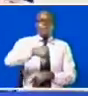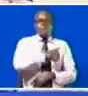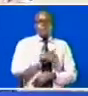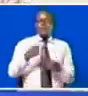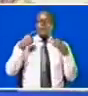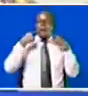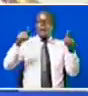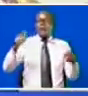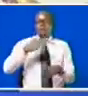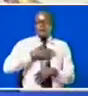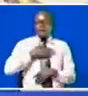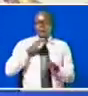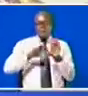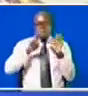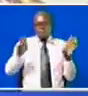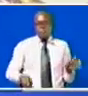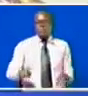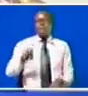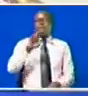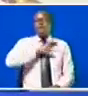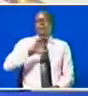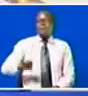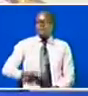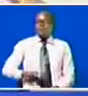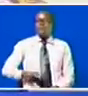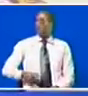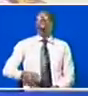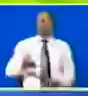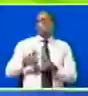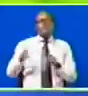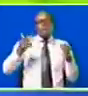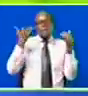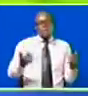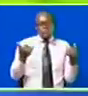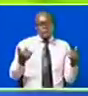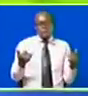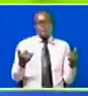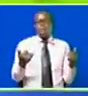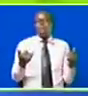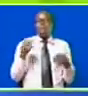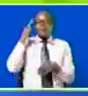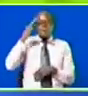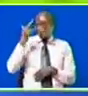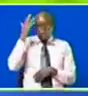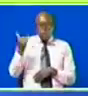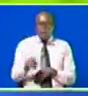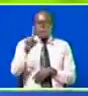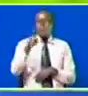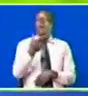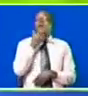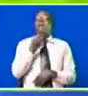our resignation from the commission with immediately effect. Their reasons all pointing to one